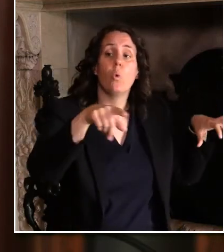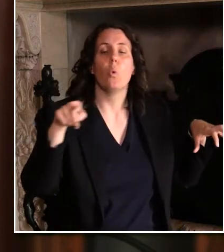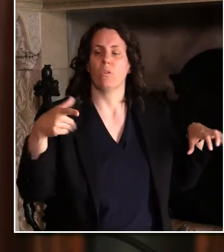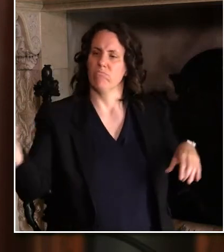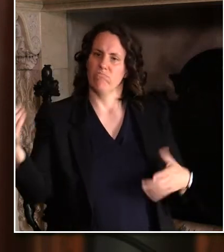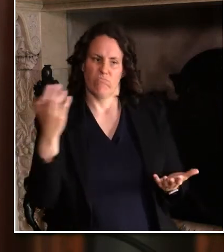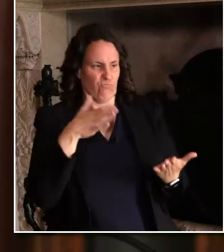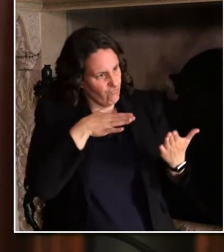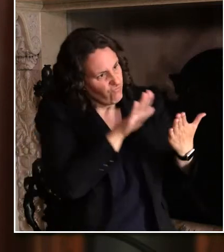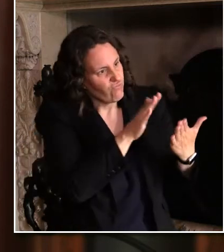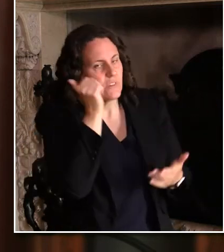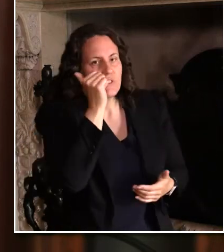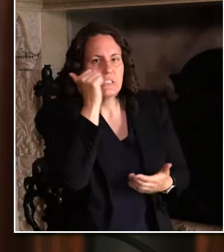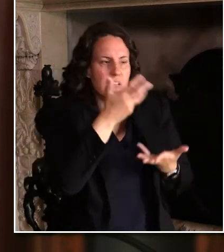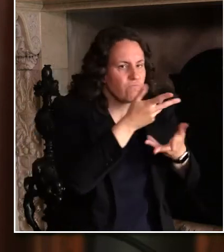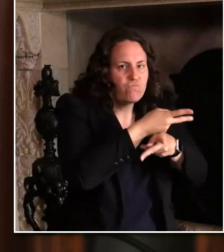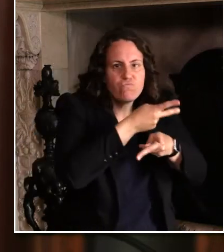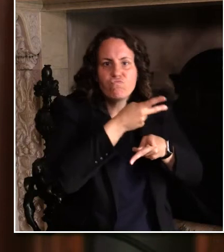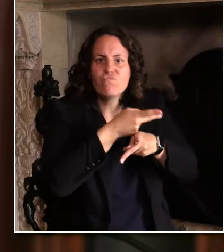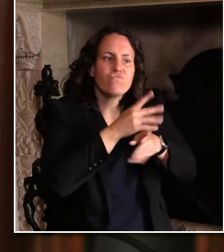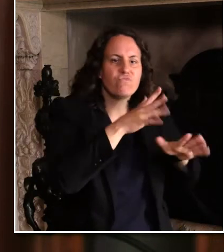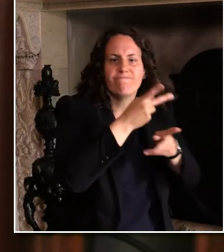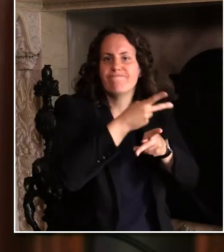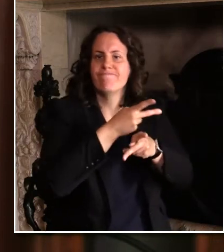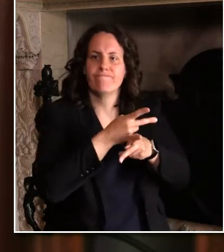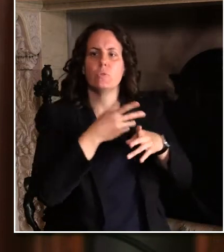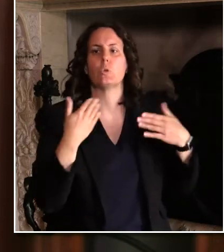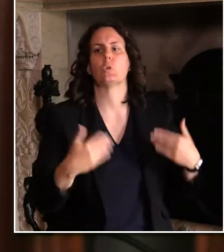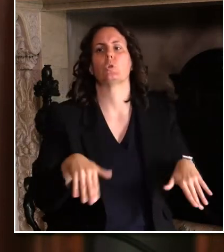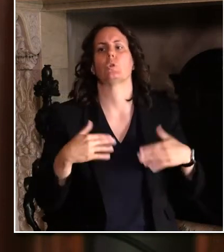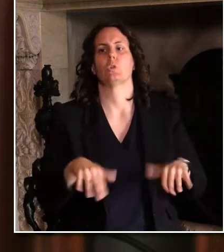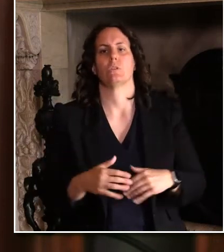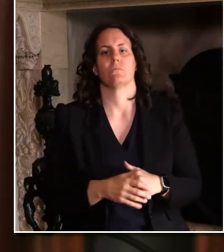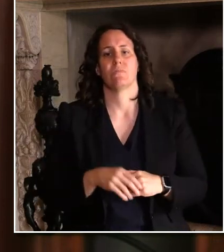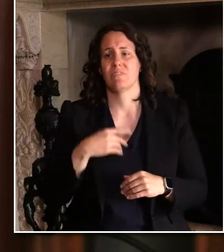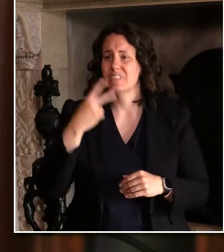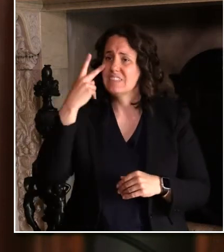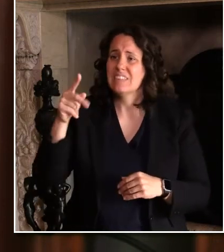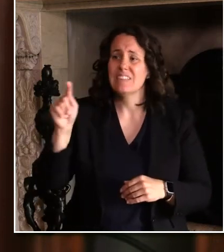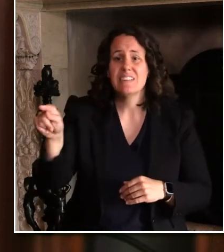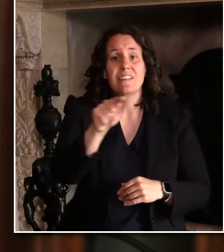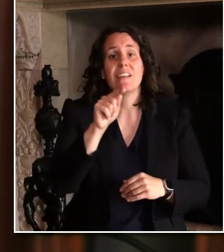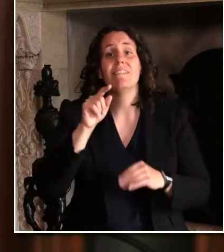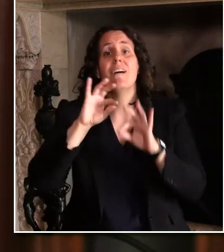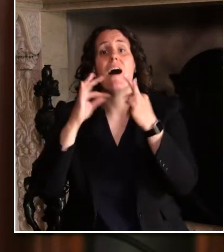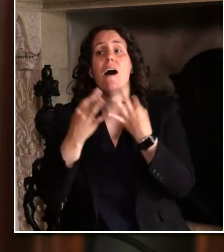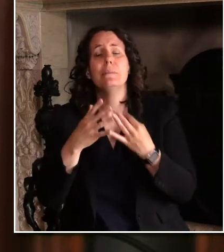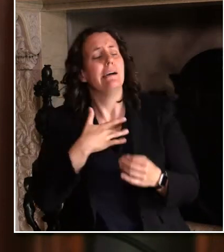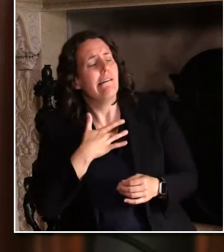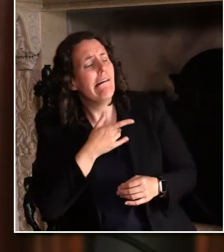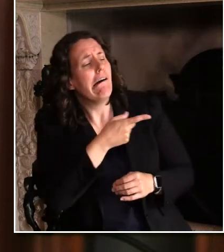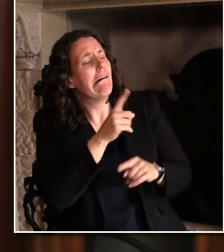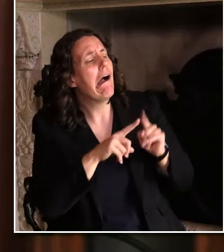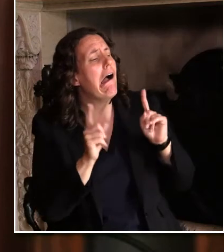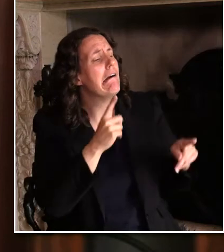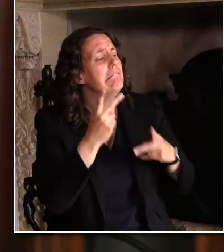to grandparents and families hanging hearts in their windows, and it's very moving to see so many of you taking action to show your